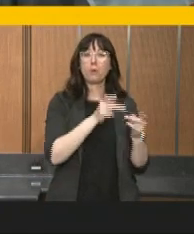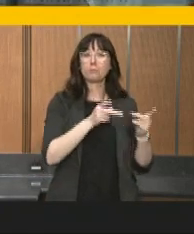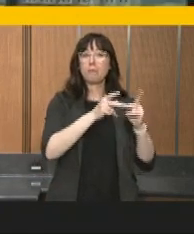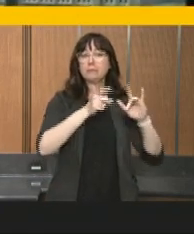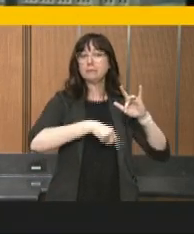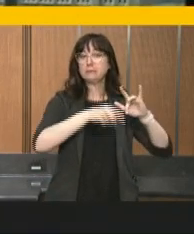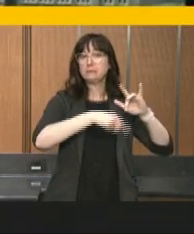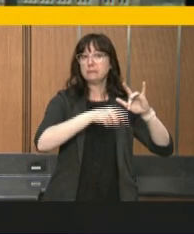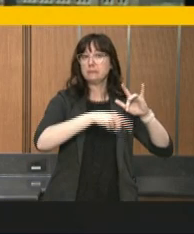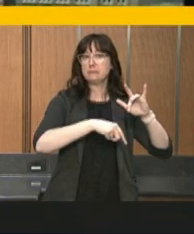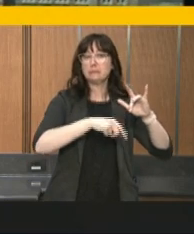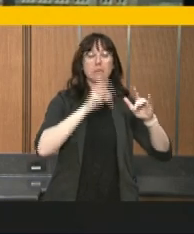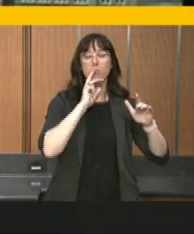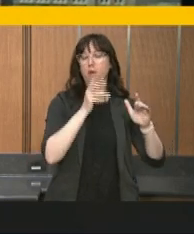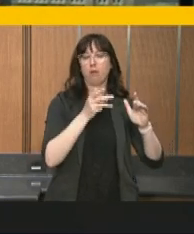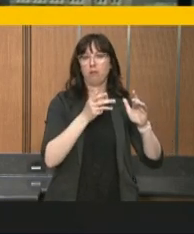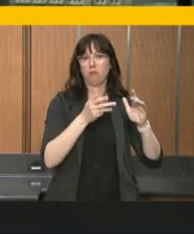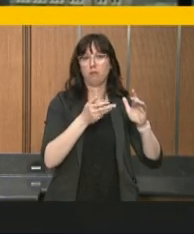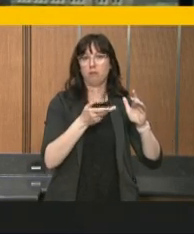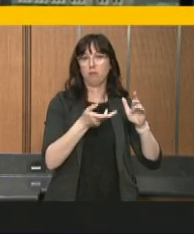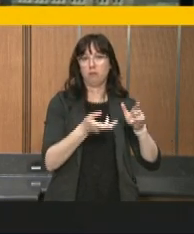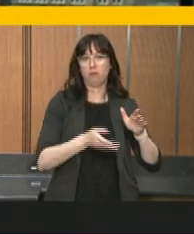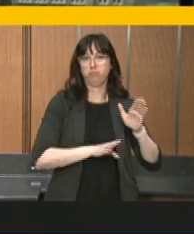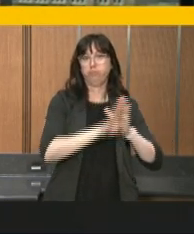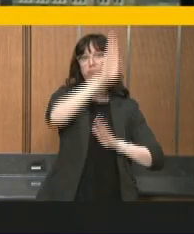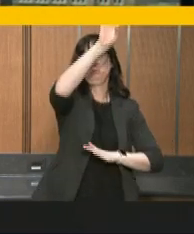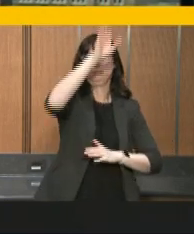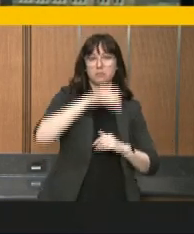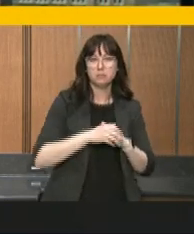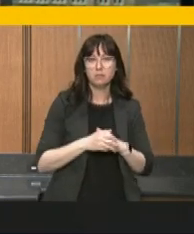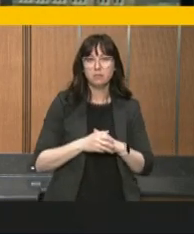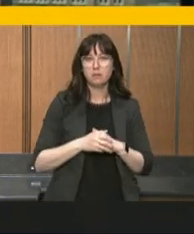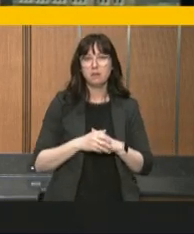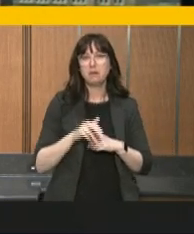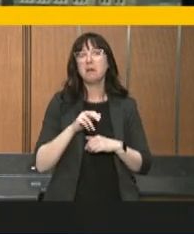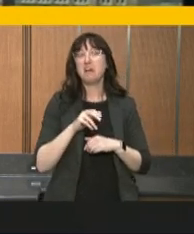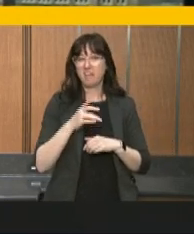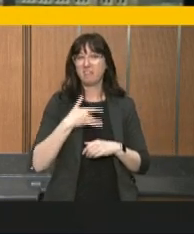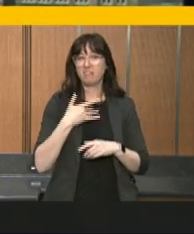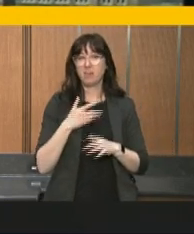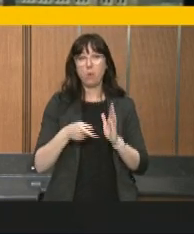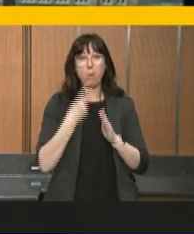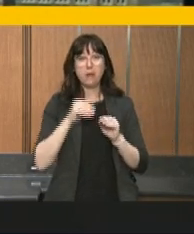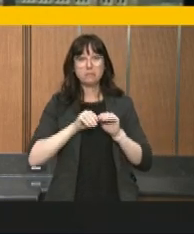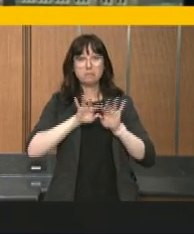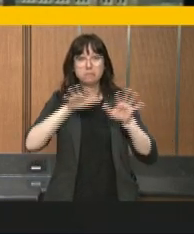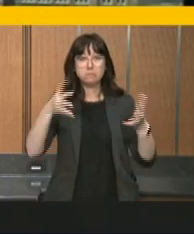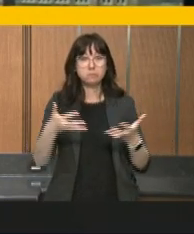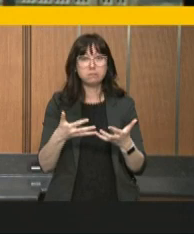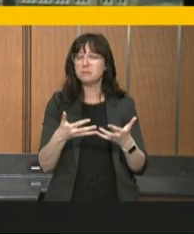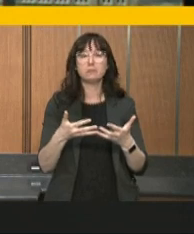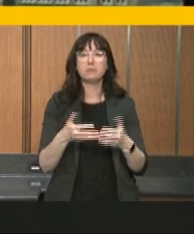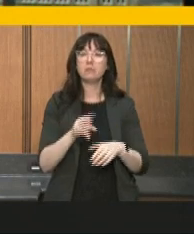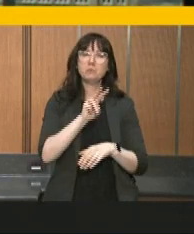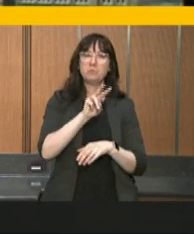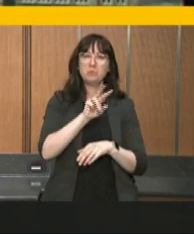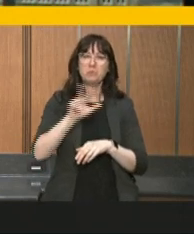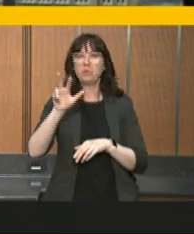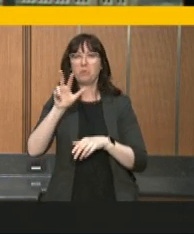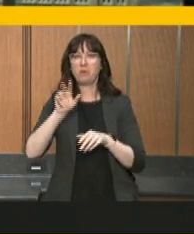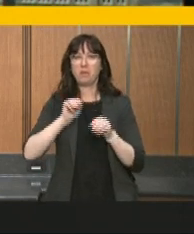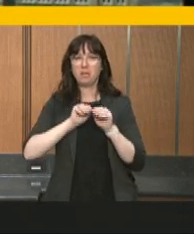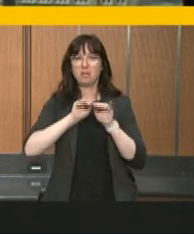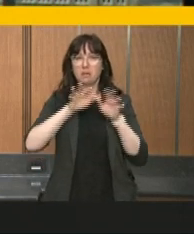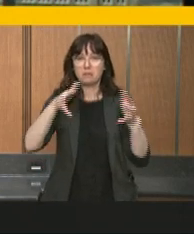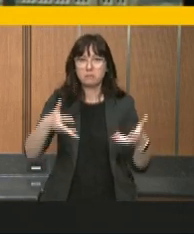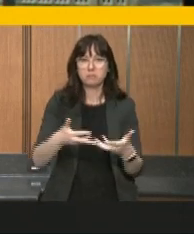the temporary closing of the Canada-U.S. border, although we don't know exactly when. And the second, that significant economic measures will be brought in